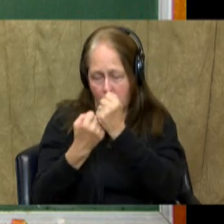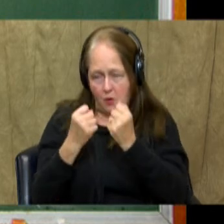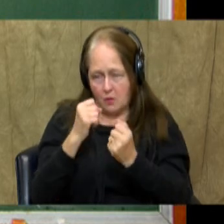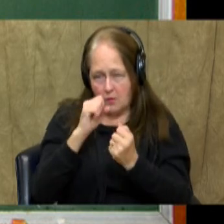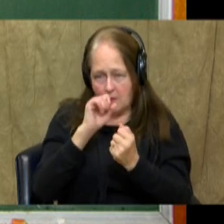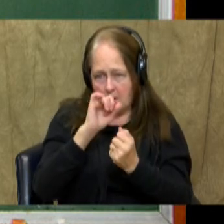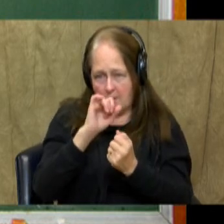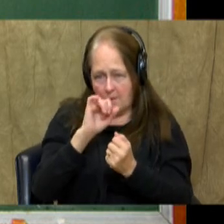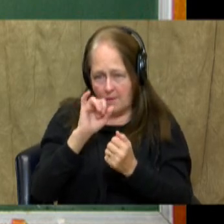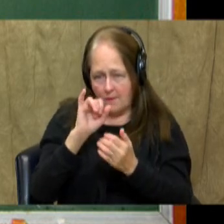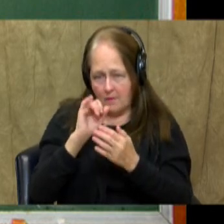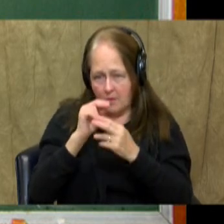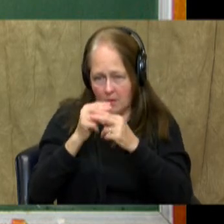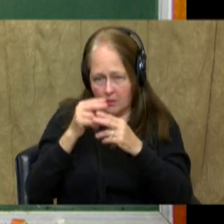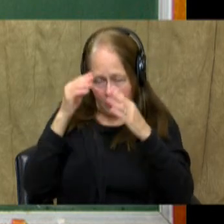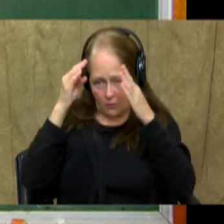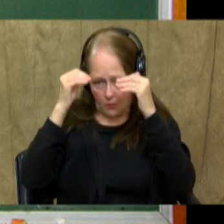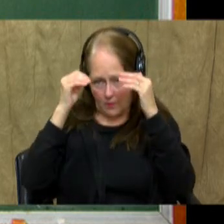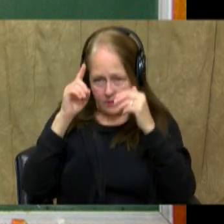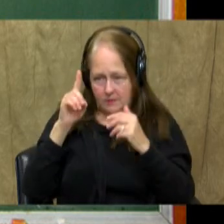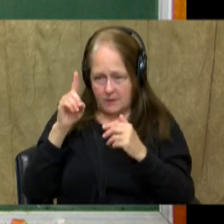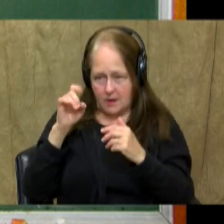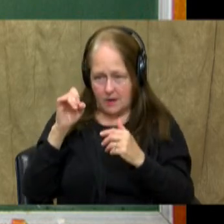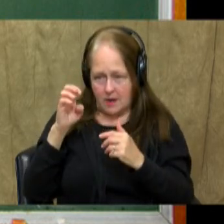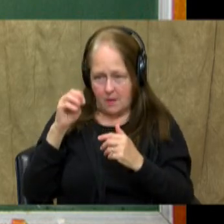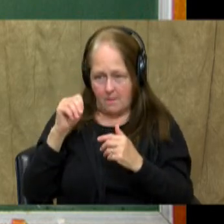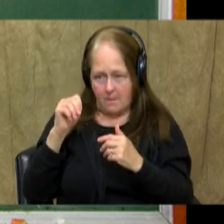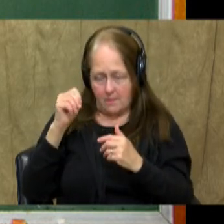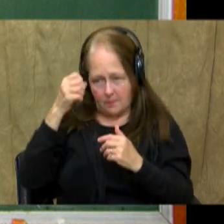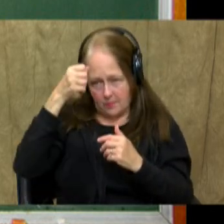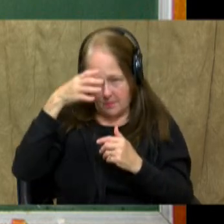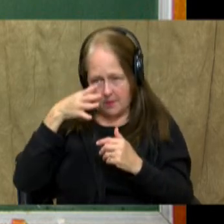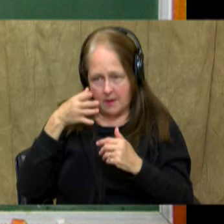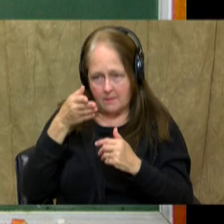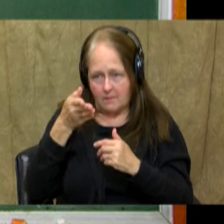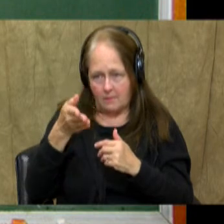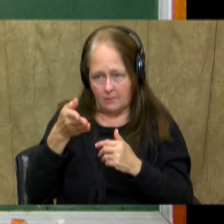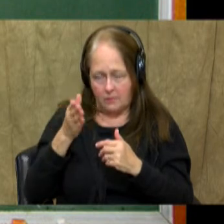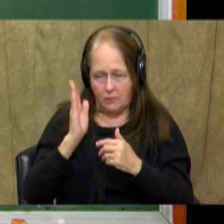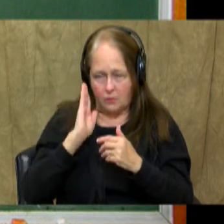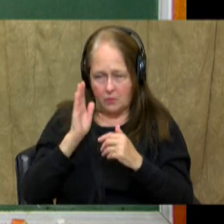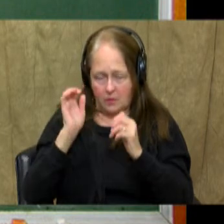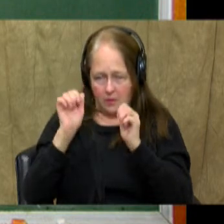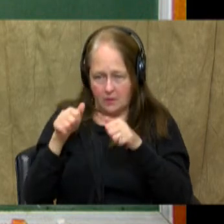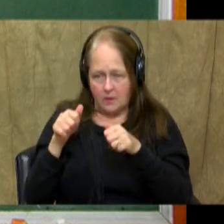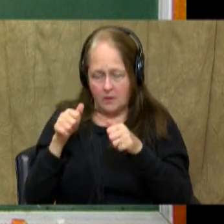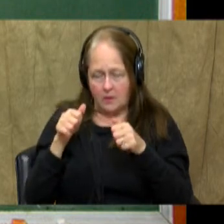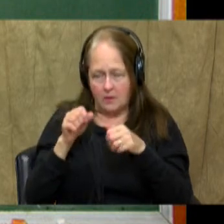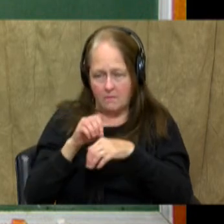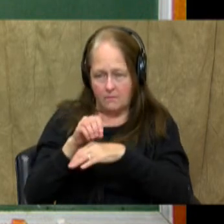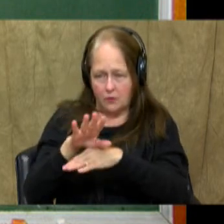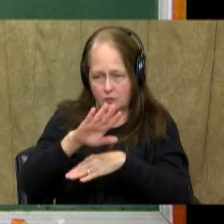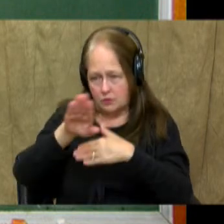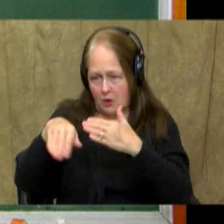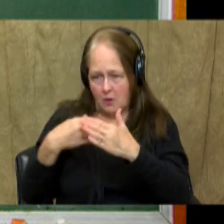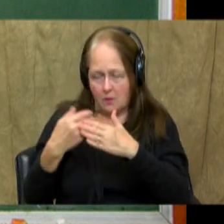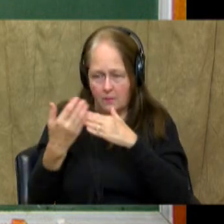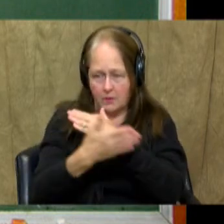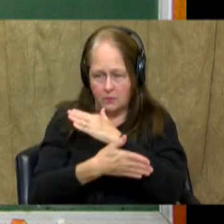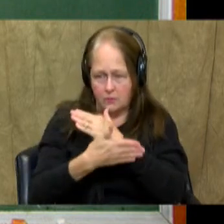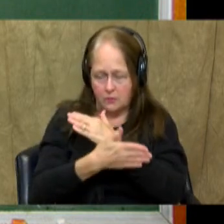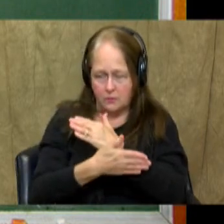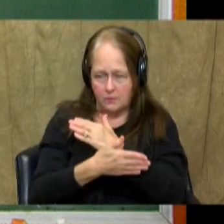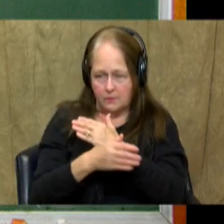Vietnam. And what they were hoping is under this particular leadership, they could influence the whole country to